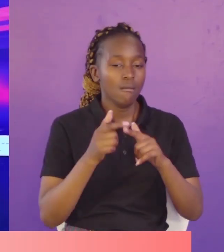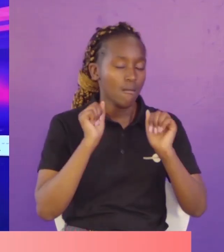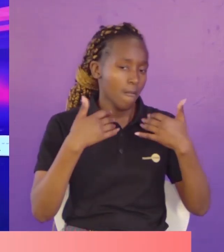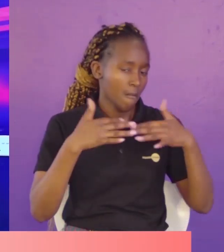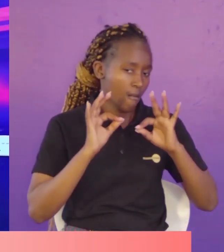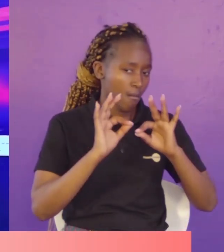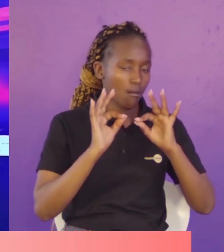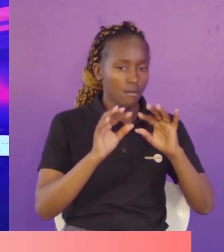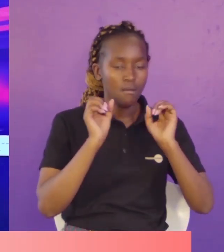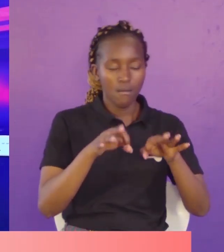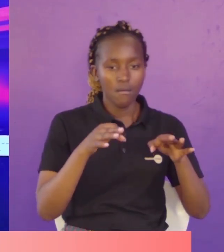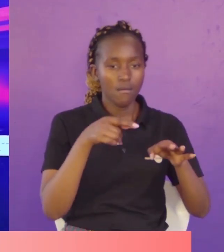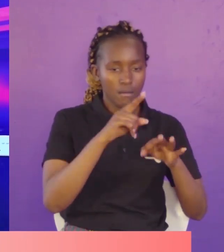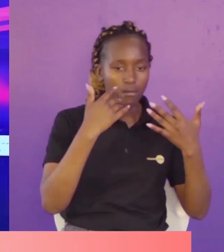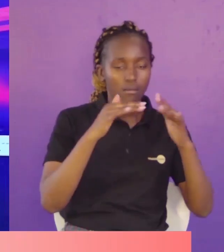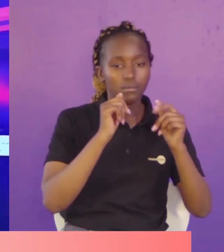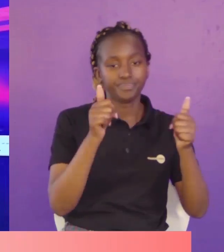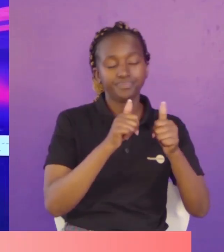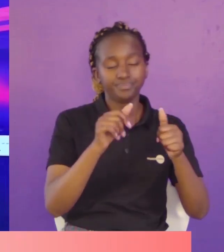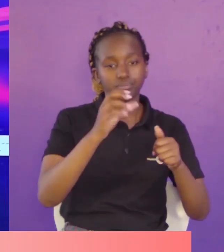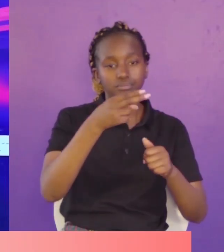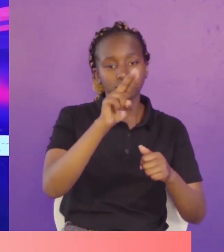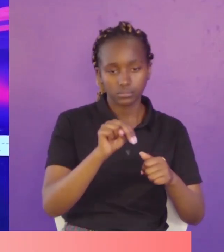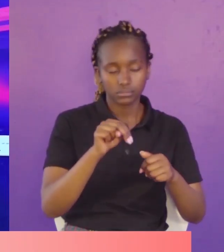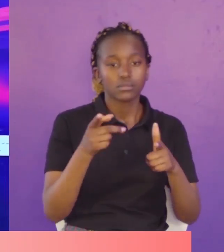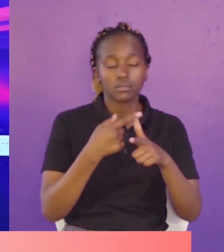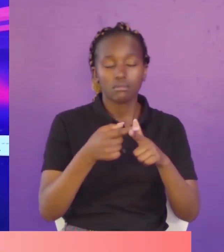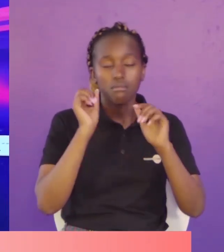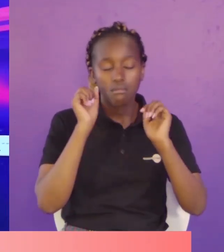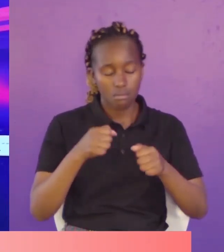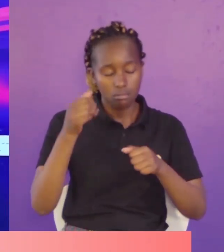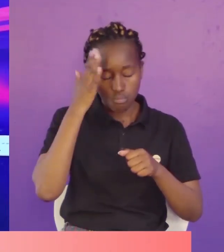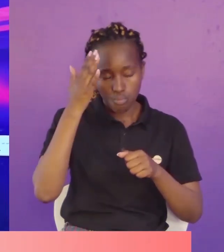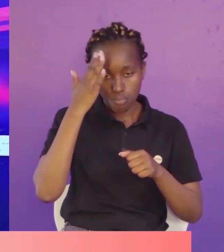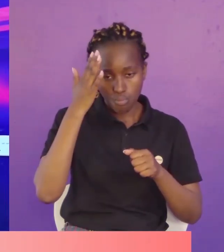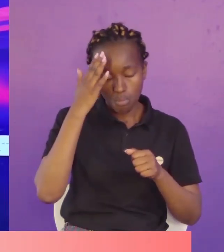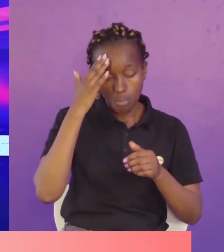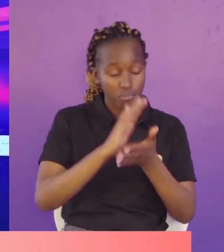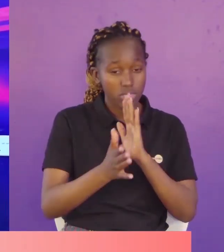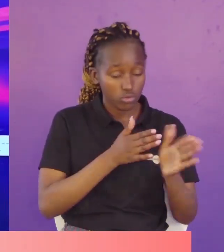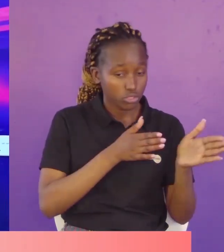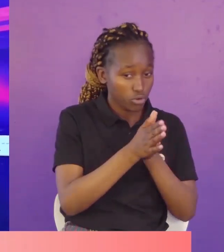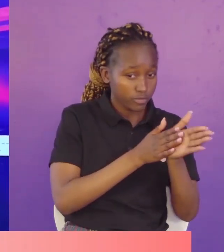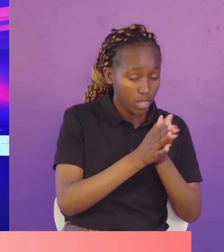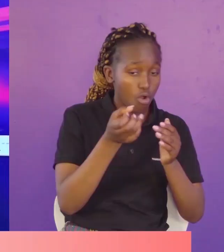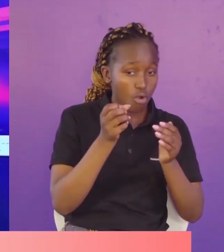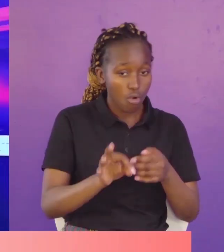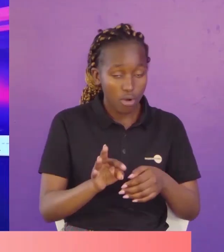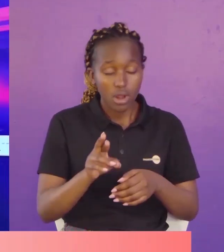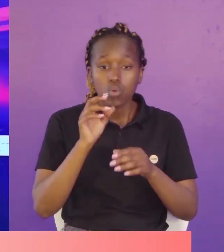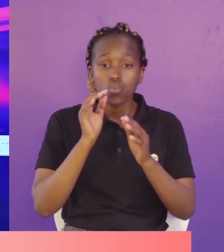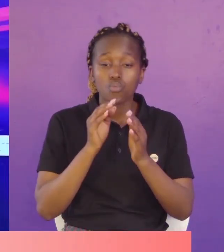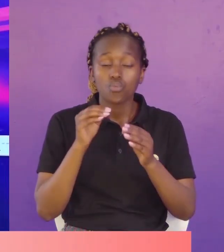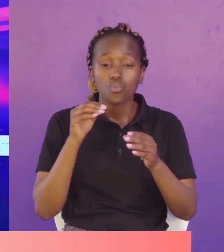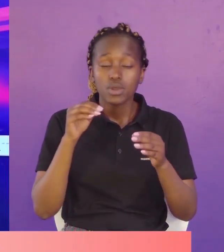very well in the CHAN, when even without the motivation from the president or with it, let's see if